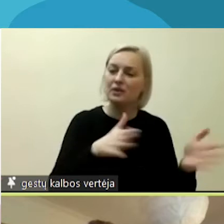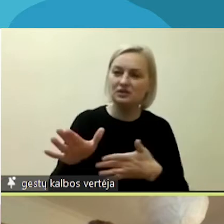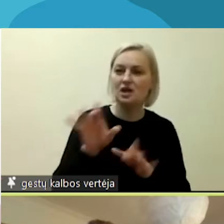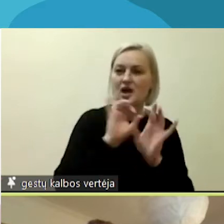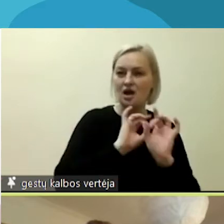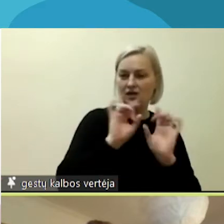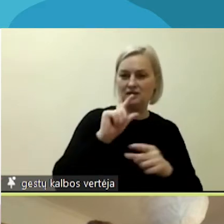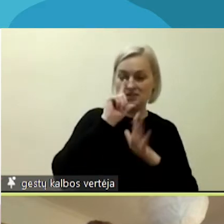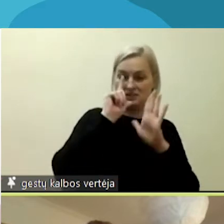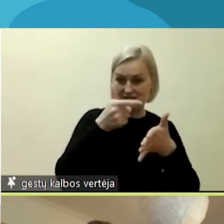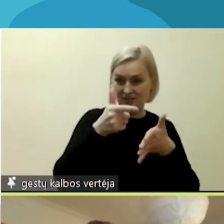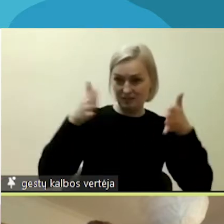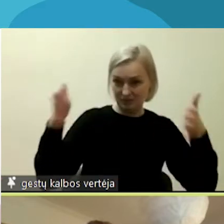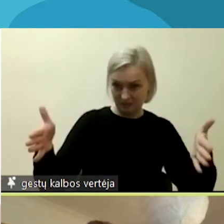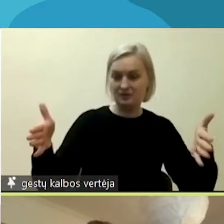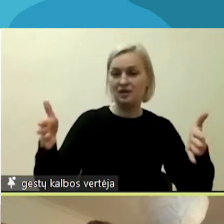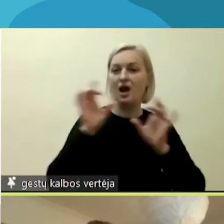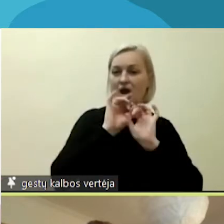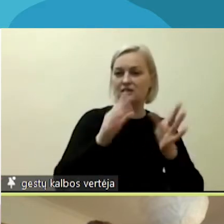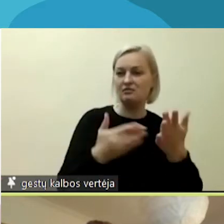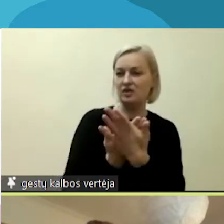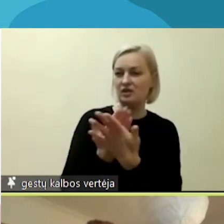as well as